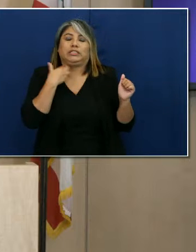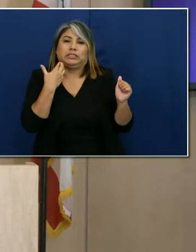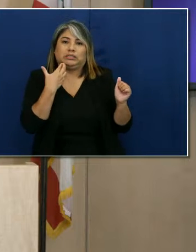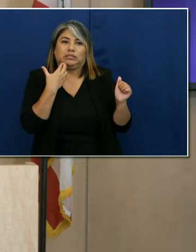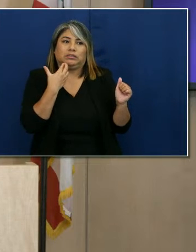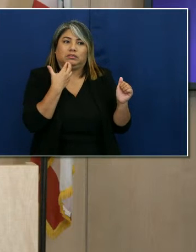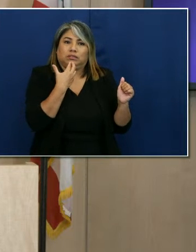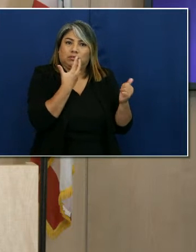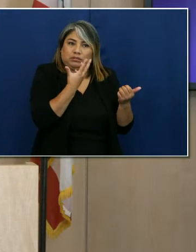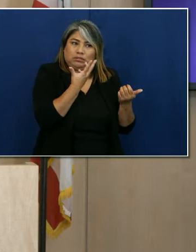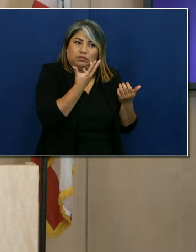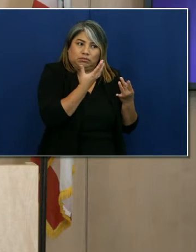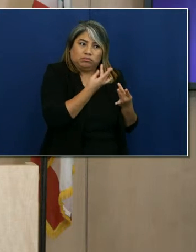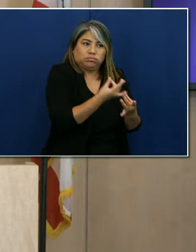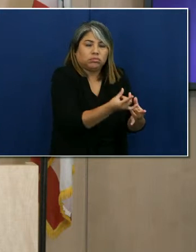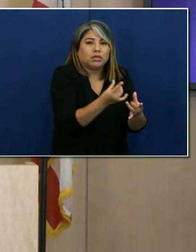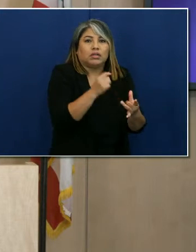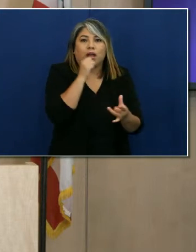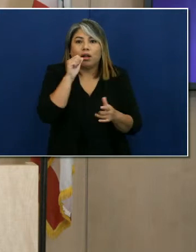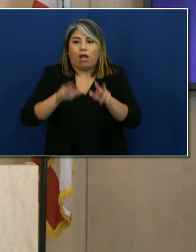what we've done here in San Diego.